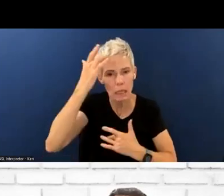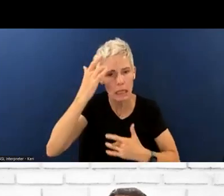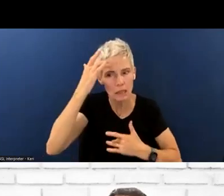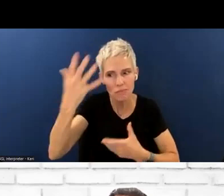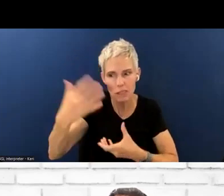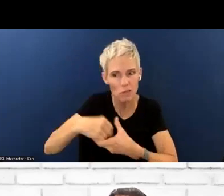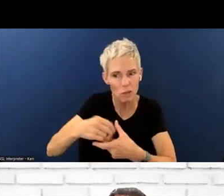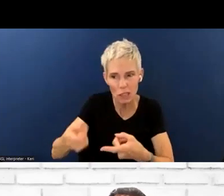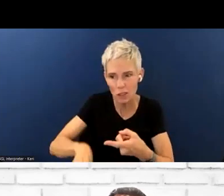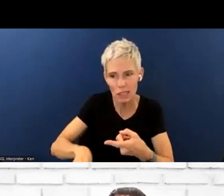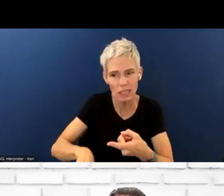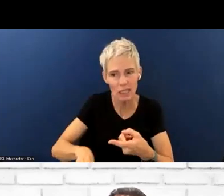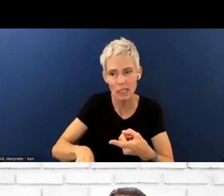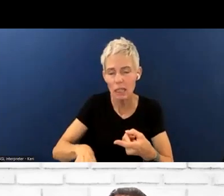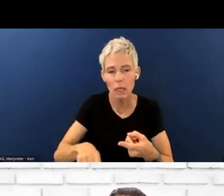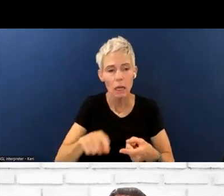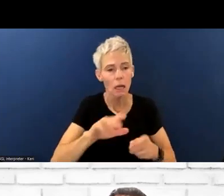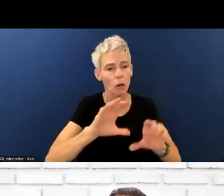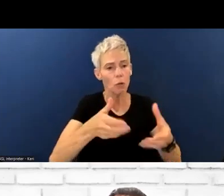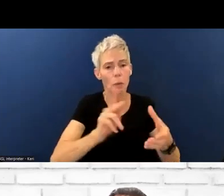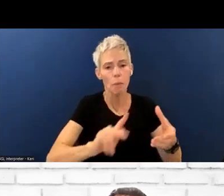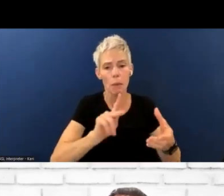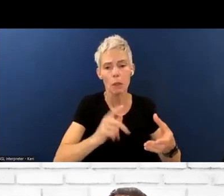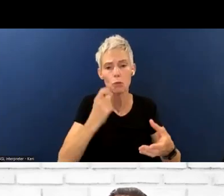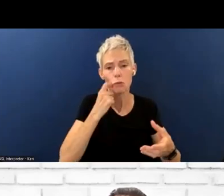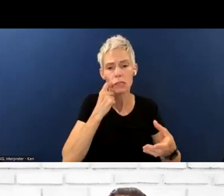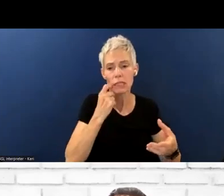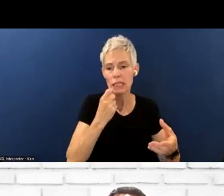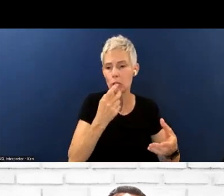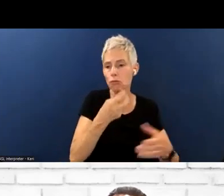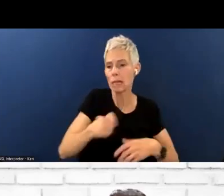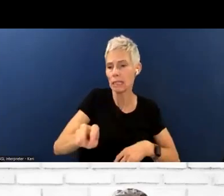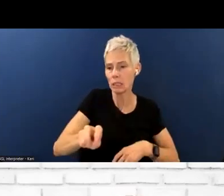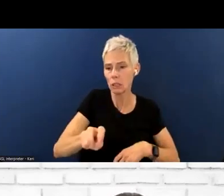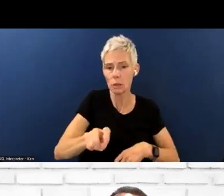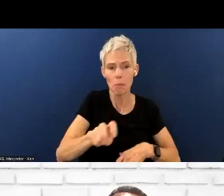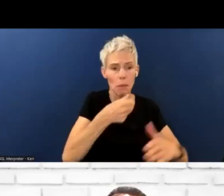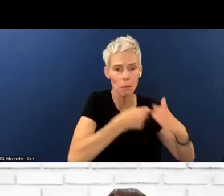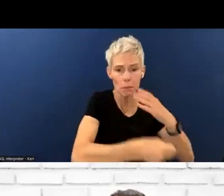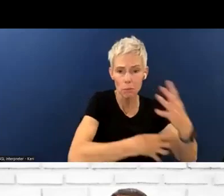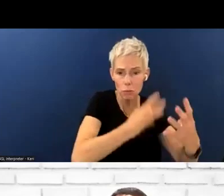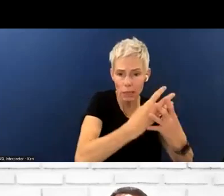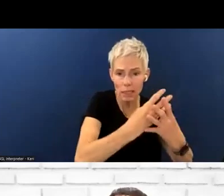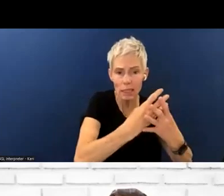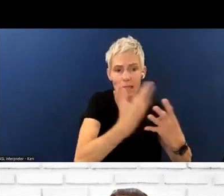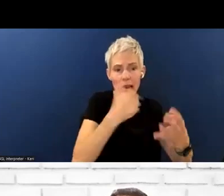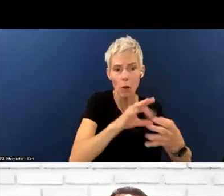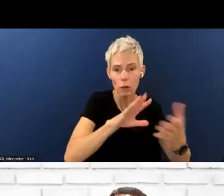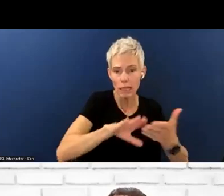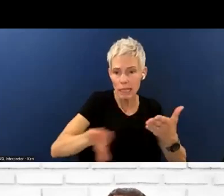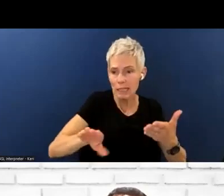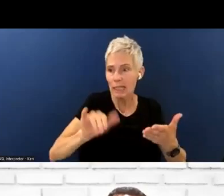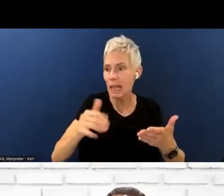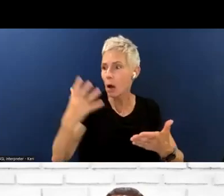are disproportionately impacted, people who had recently transitioned out of incarceration, people who are experiencing homelessness. And